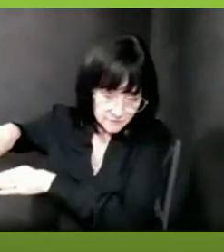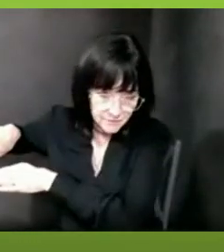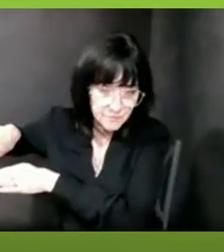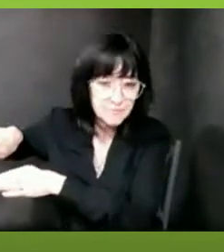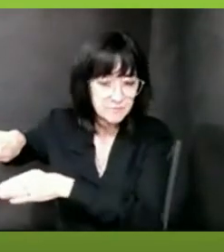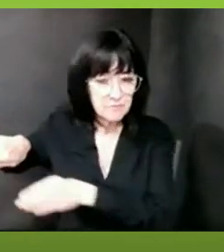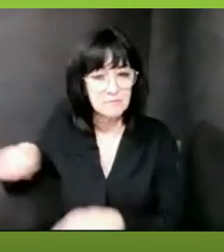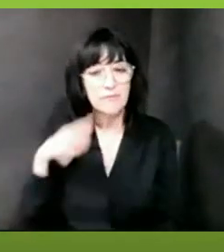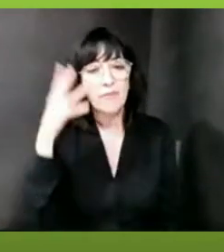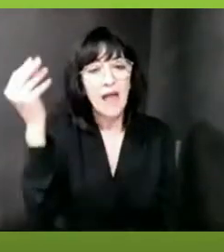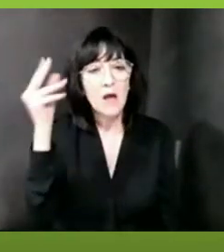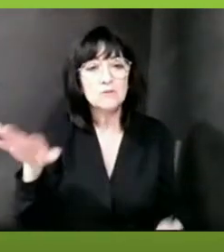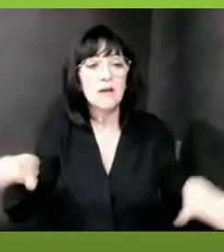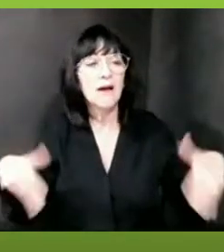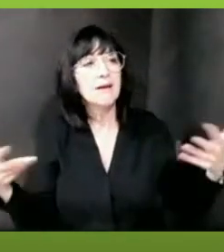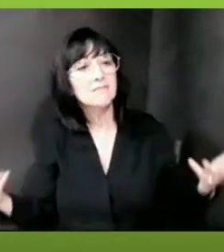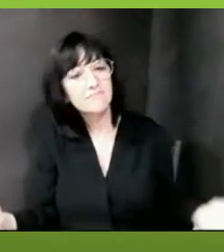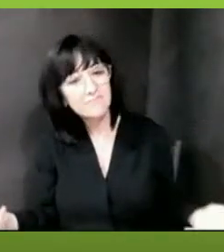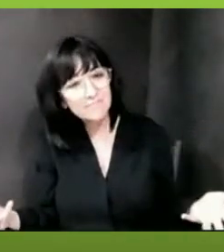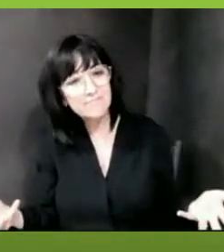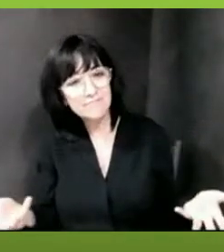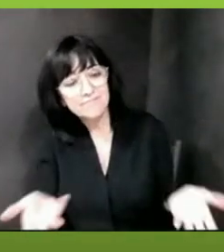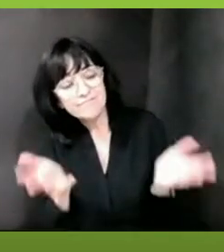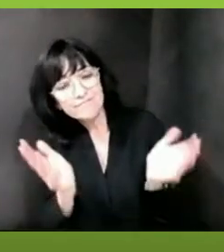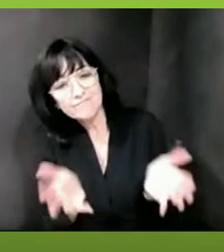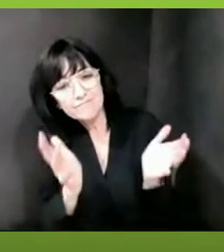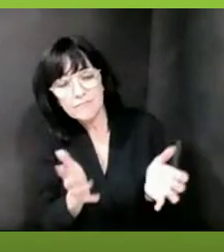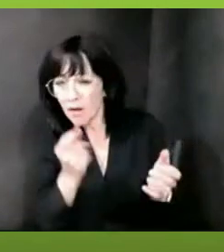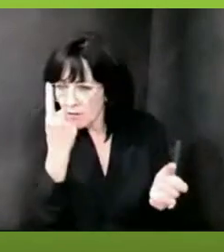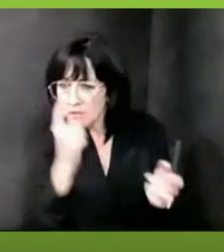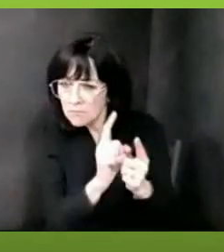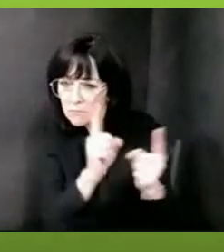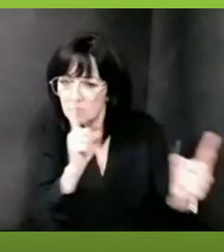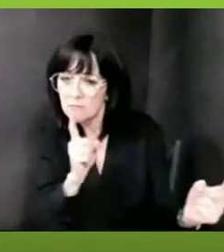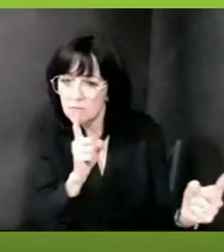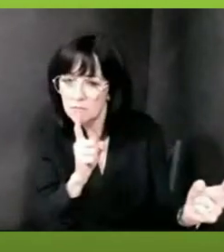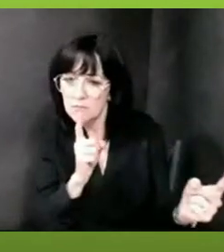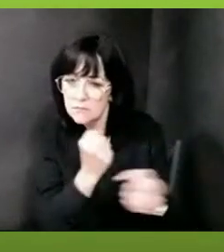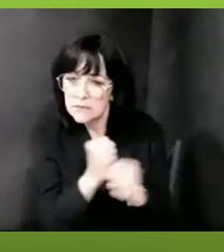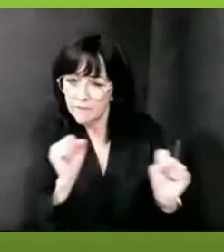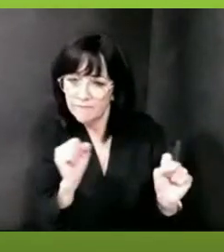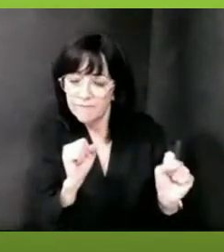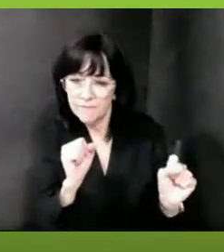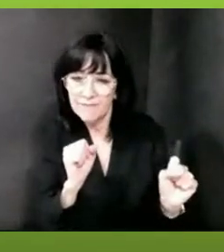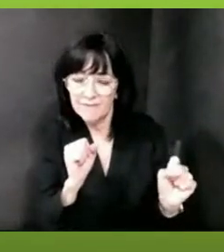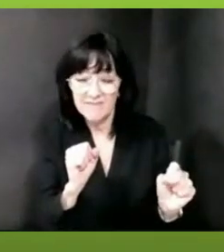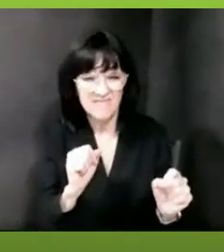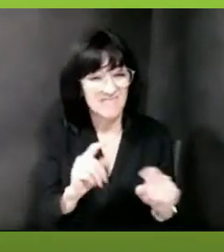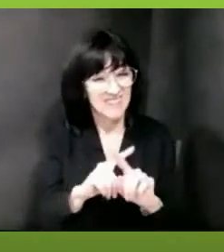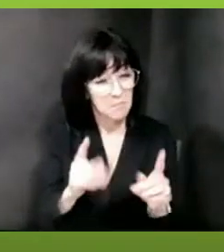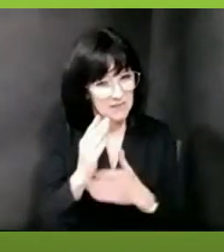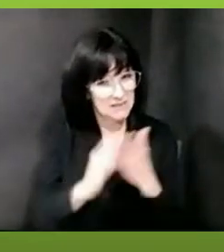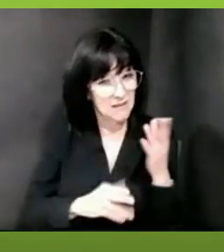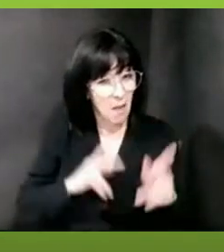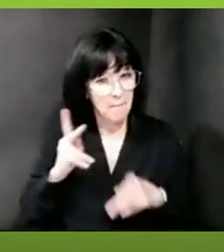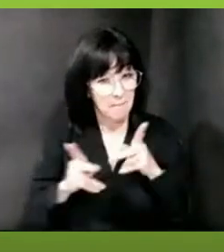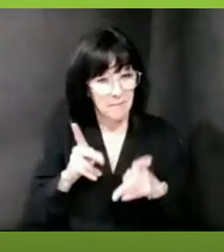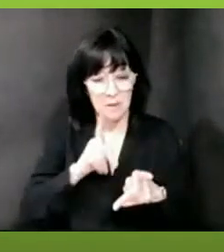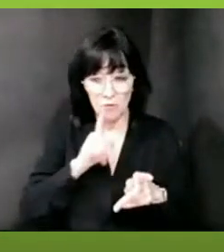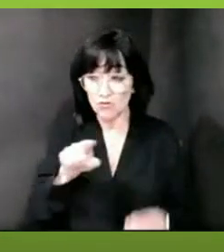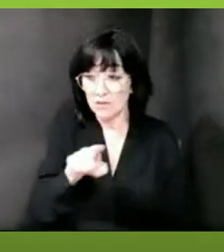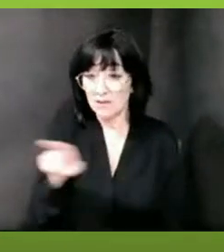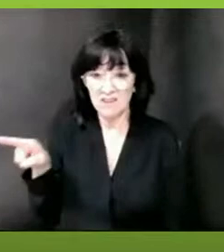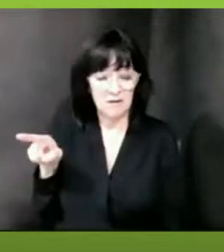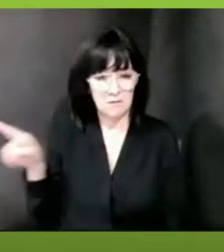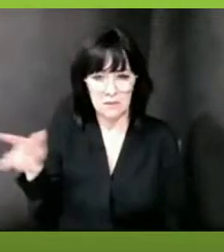We have noticed a lot of, like everybody else said, just the scared to go out. Like, what does it look like